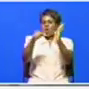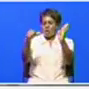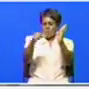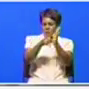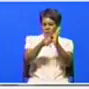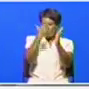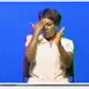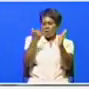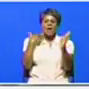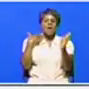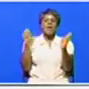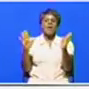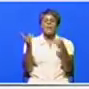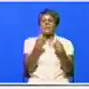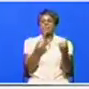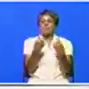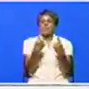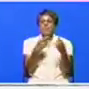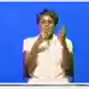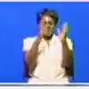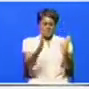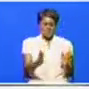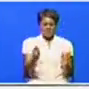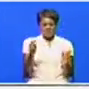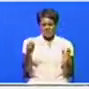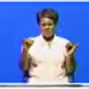kwa kueneza chuki dhidi ya wananchi. Sisi leo kesho, KTN News, Dira.